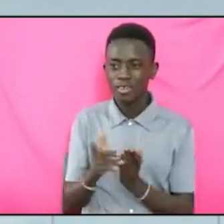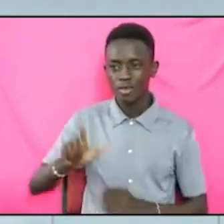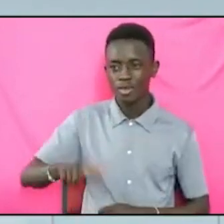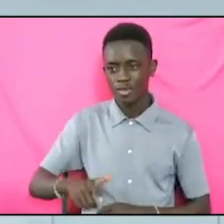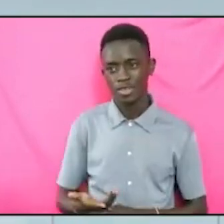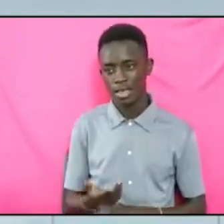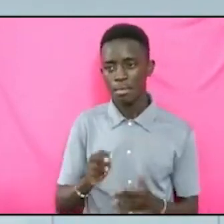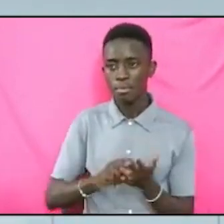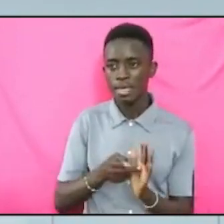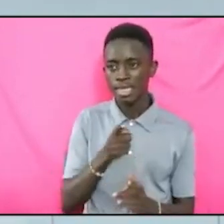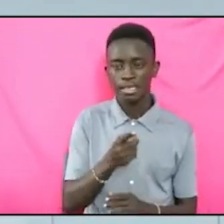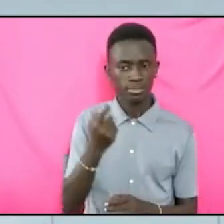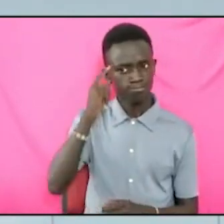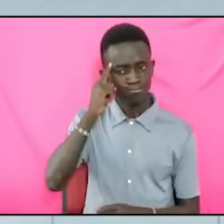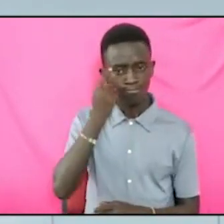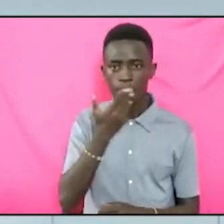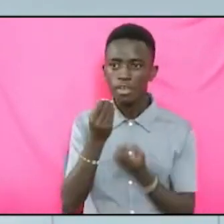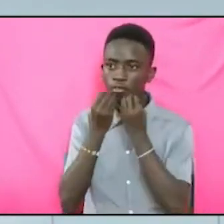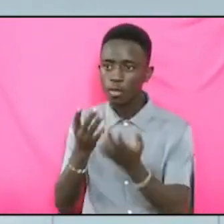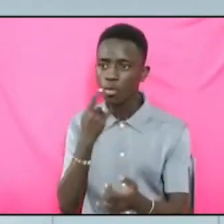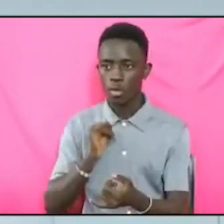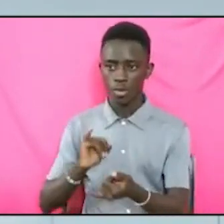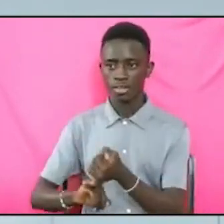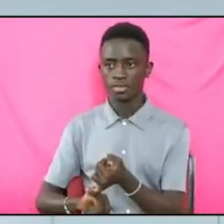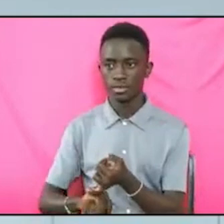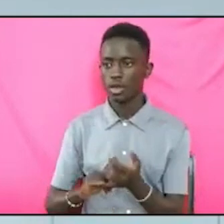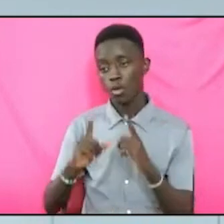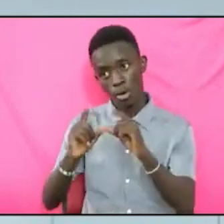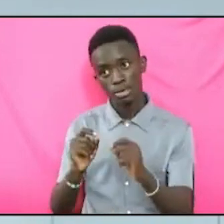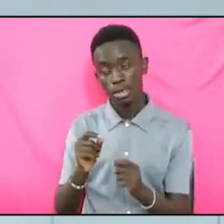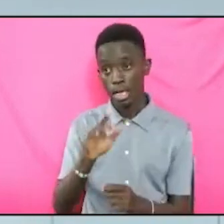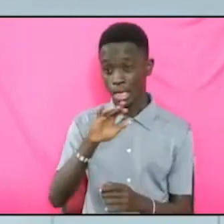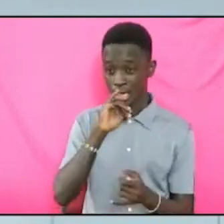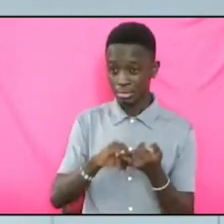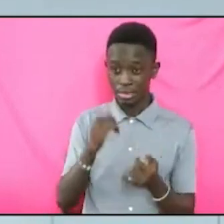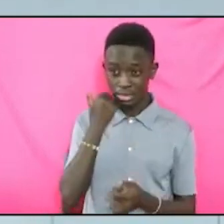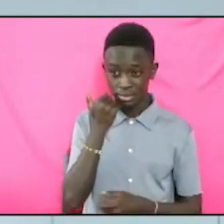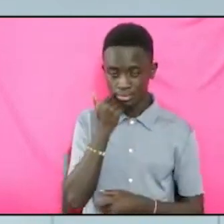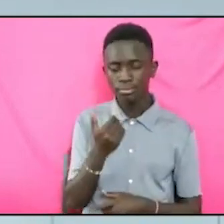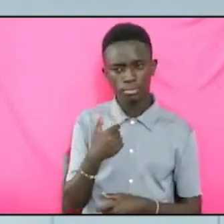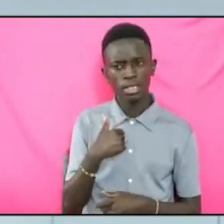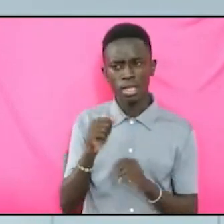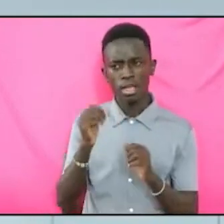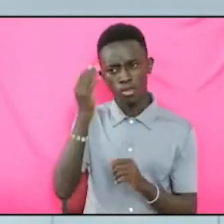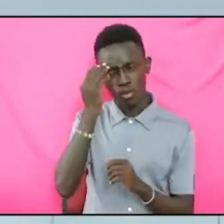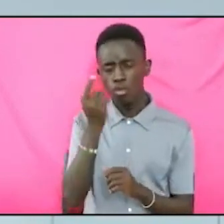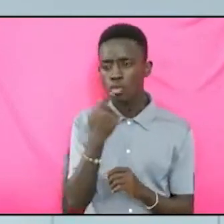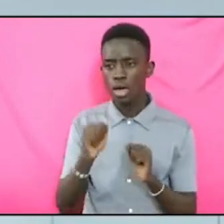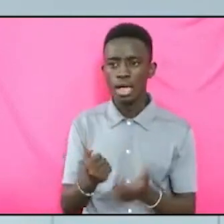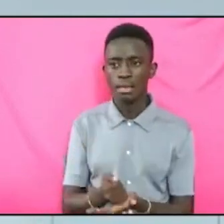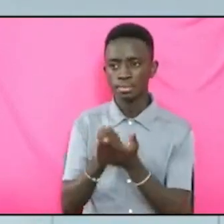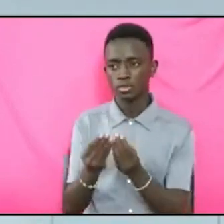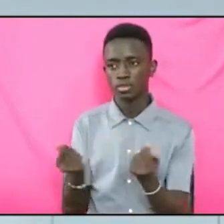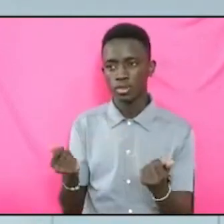the general that I know the solution to general's problem. Please go tell him there is a man